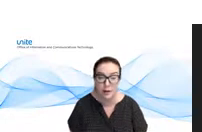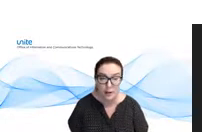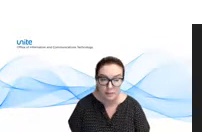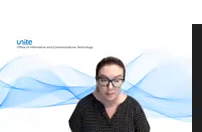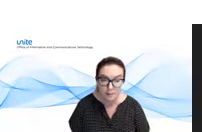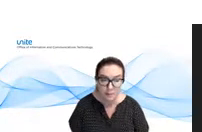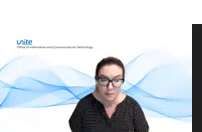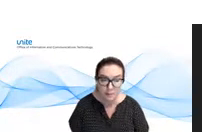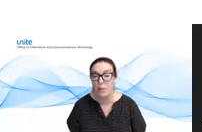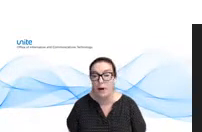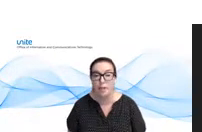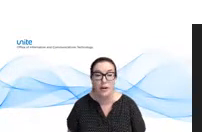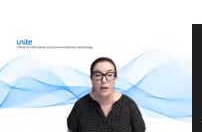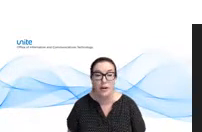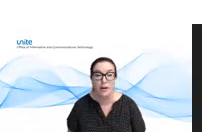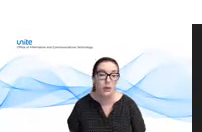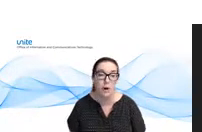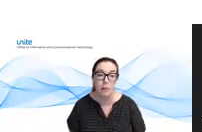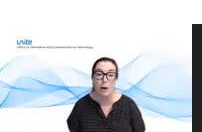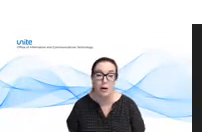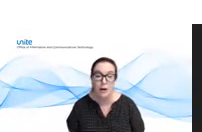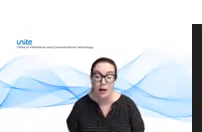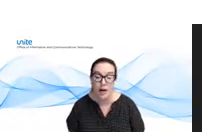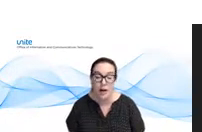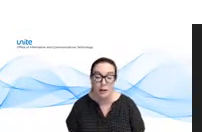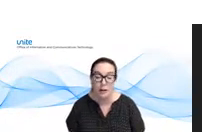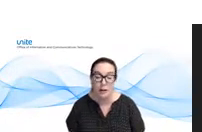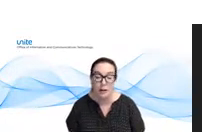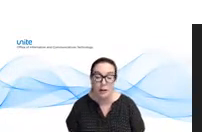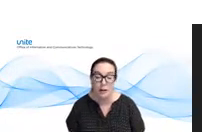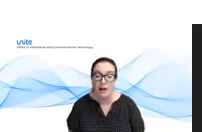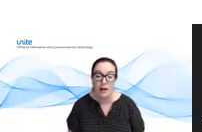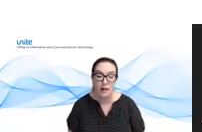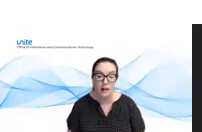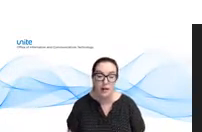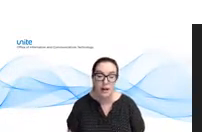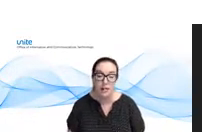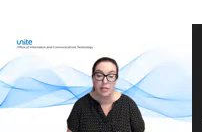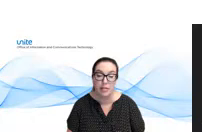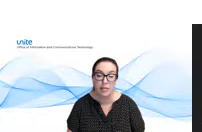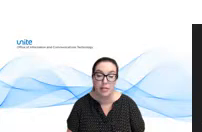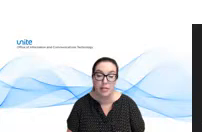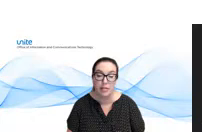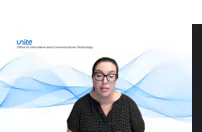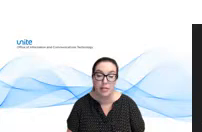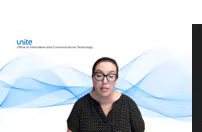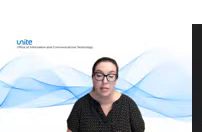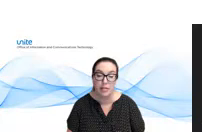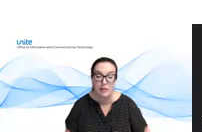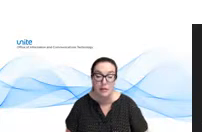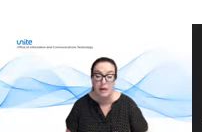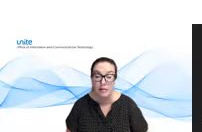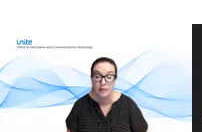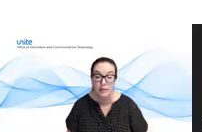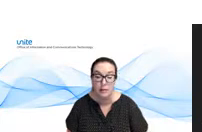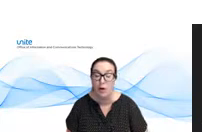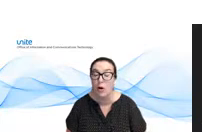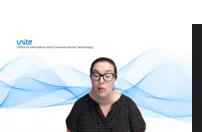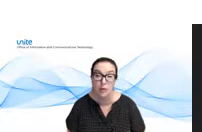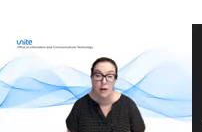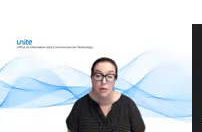continue to learn. So wherever you can, you want to partner. I mean, just today and through this presentation experience,